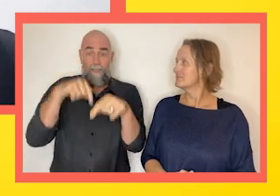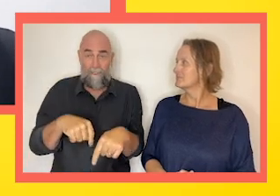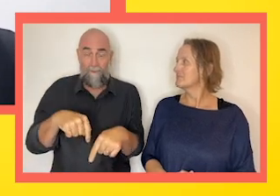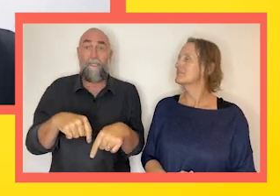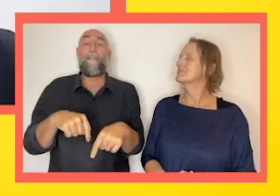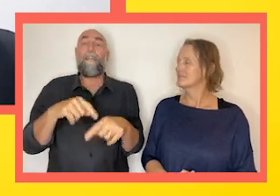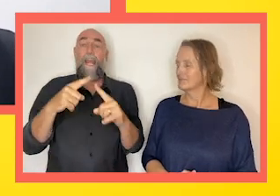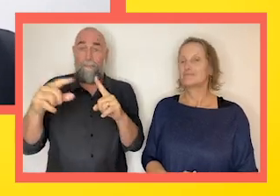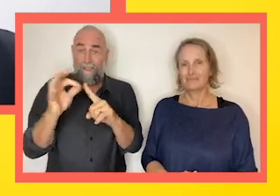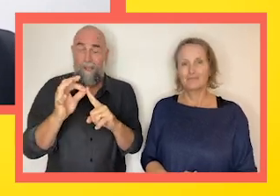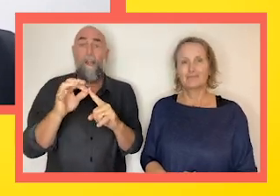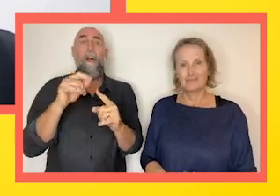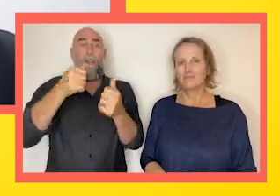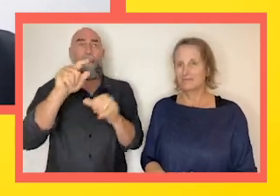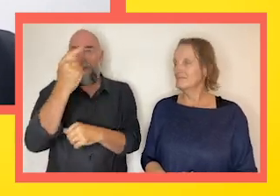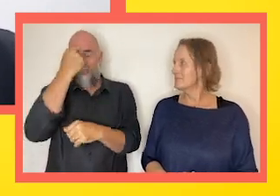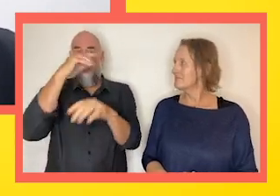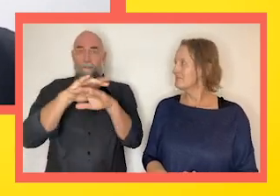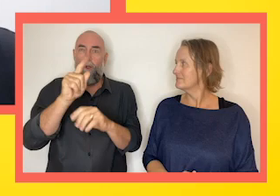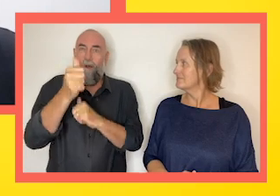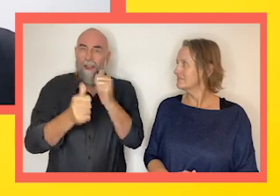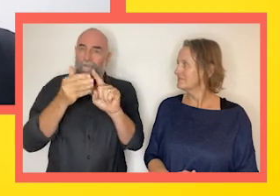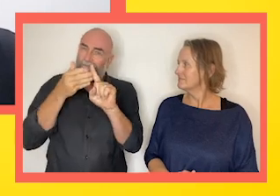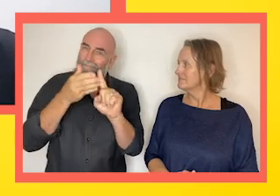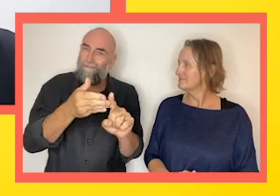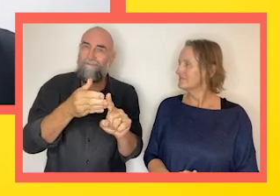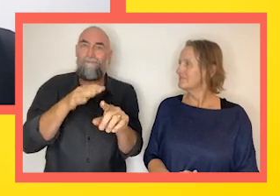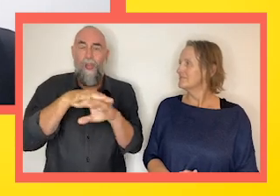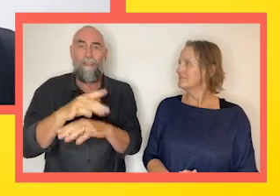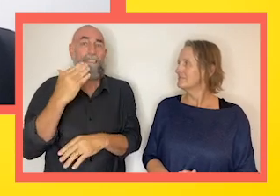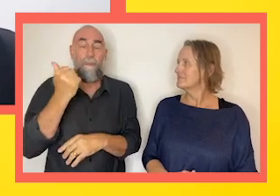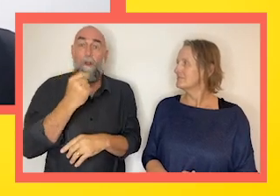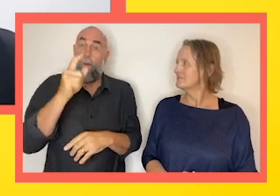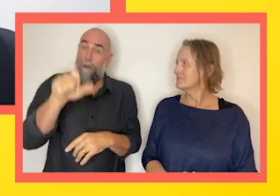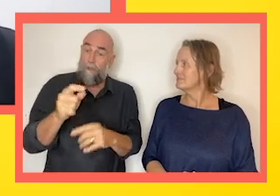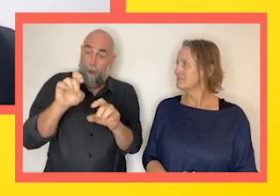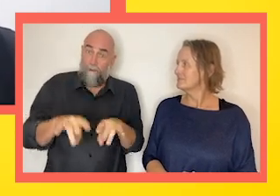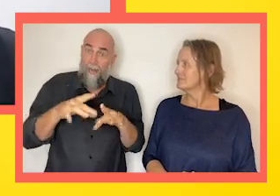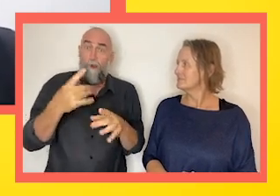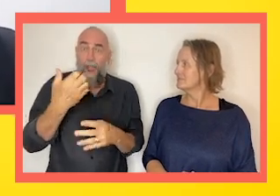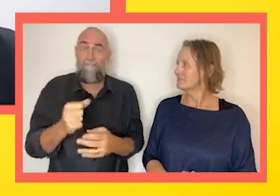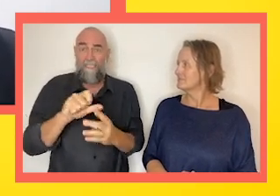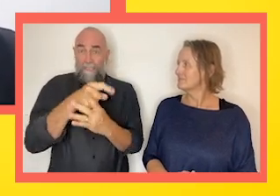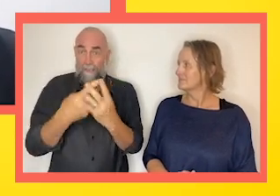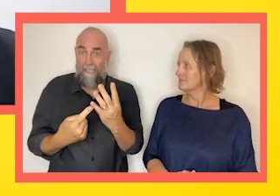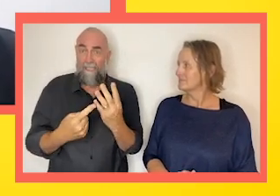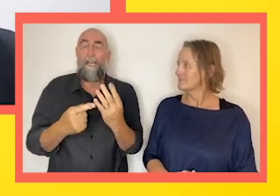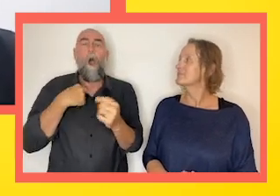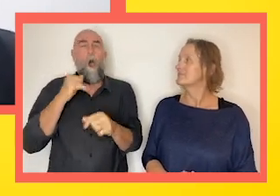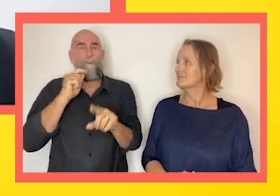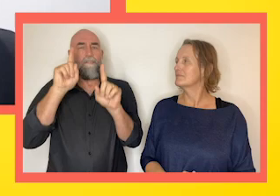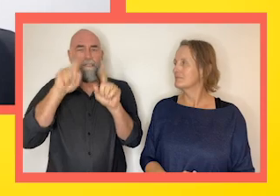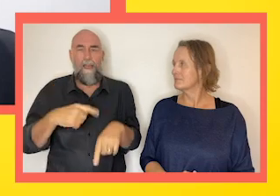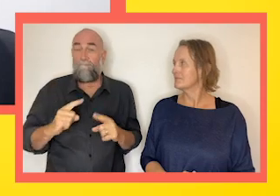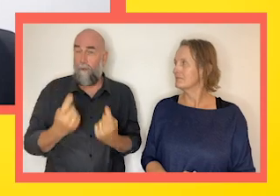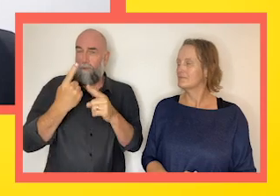us up and roaring. You Little Ripper at an Aussie Paralympian or an athlete with disability. I'm going to jump off first to give you a